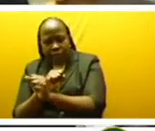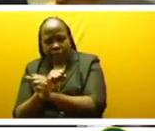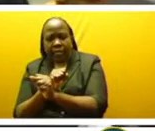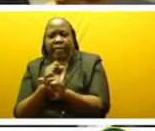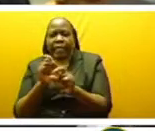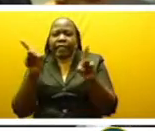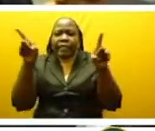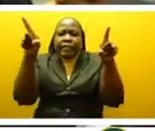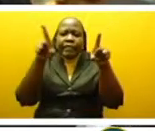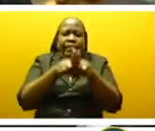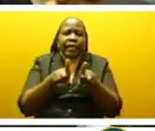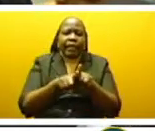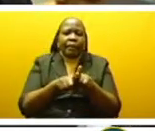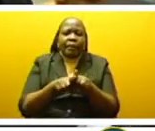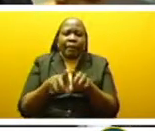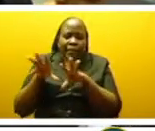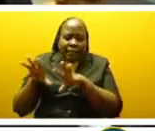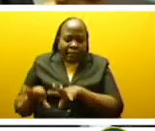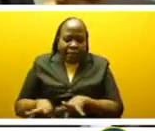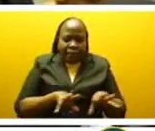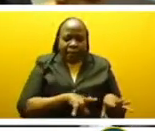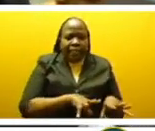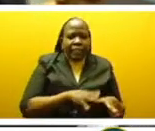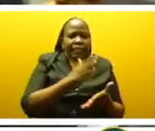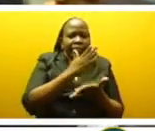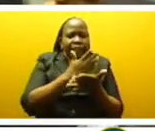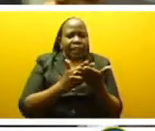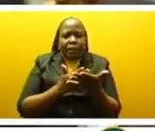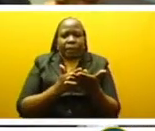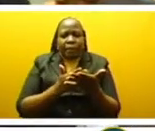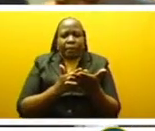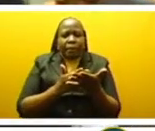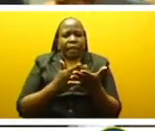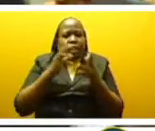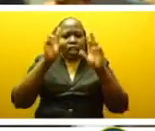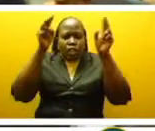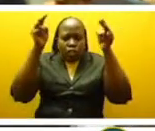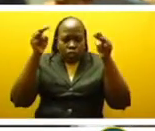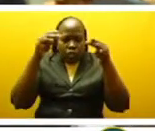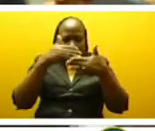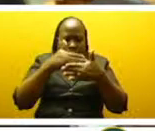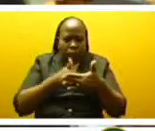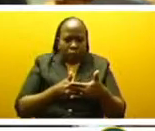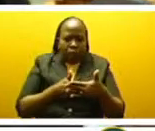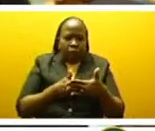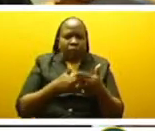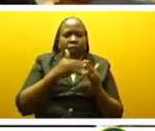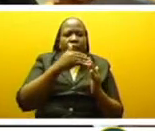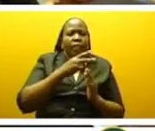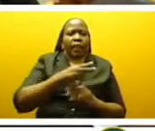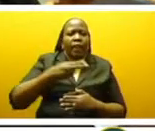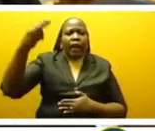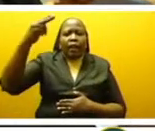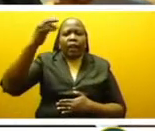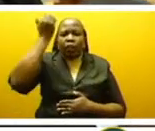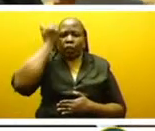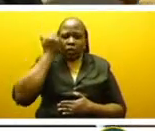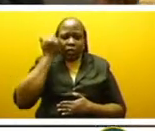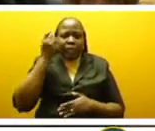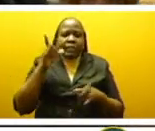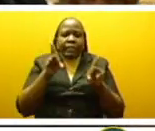similarly suffered terminal fate before the High Court in the Katiba Institute case.